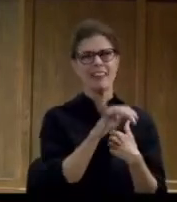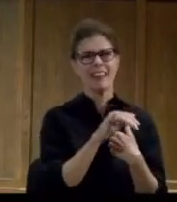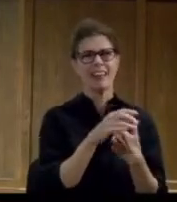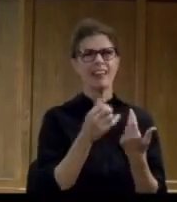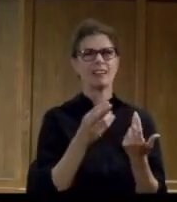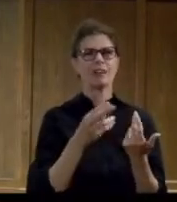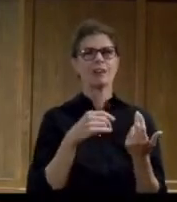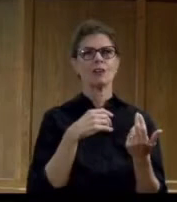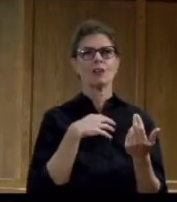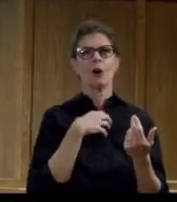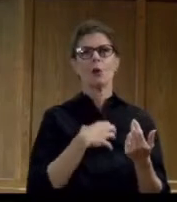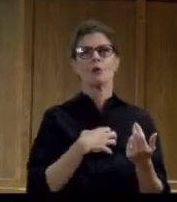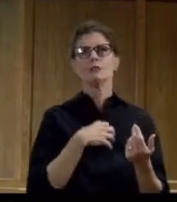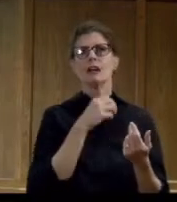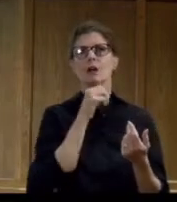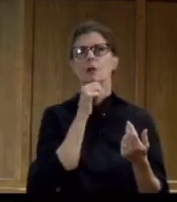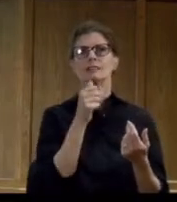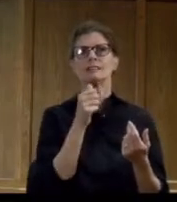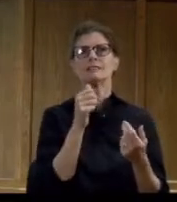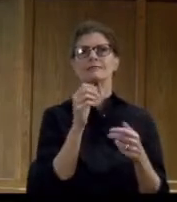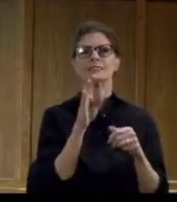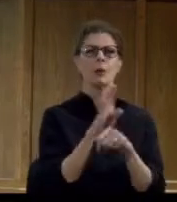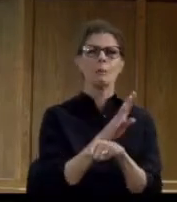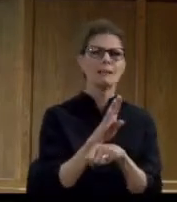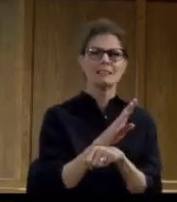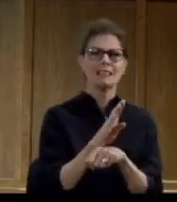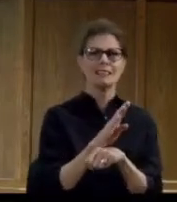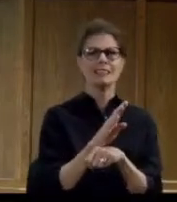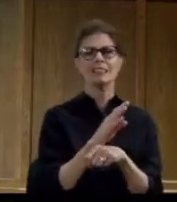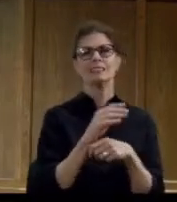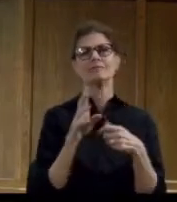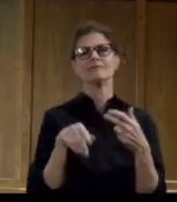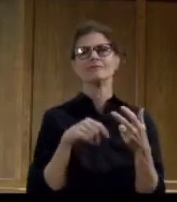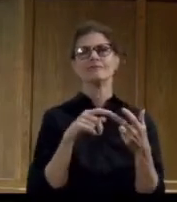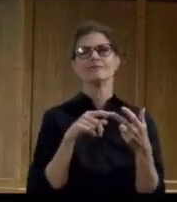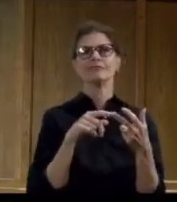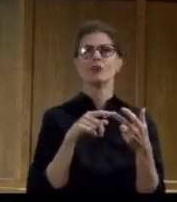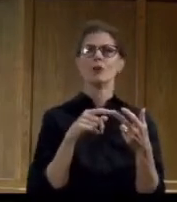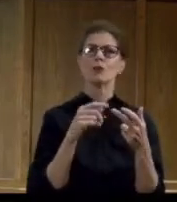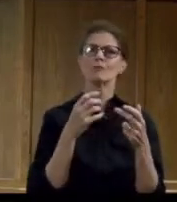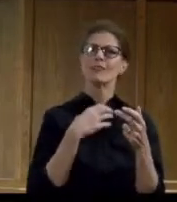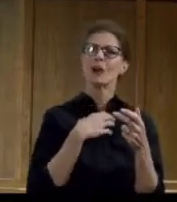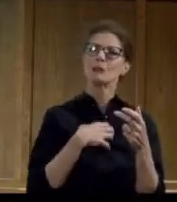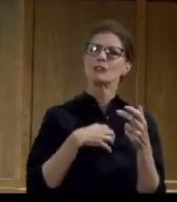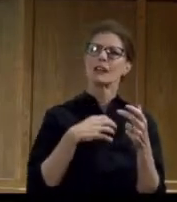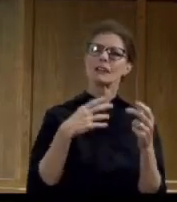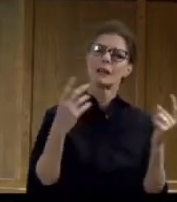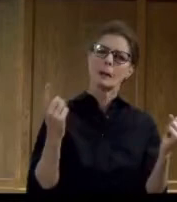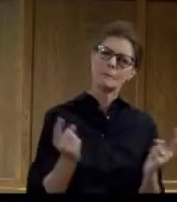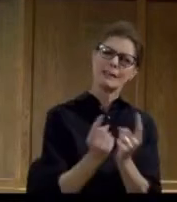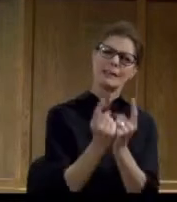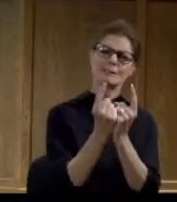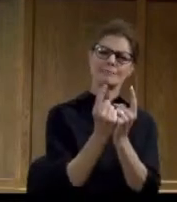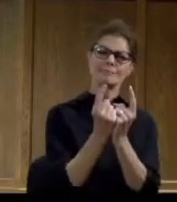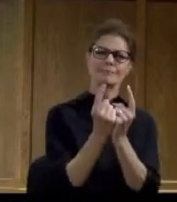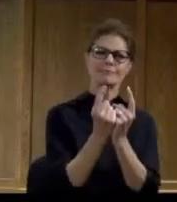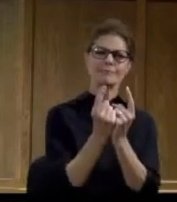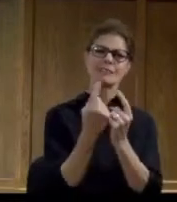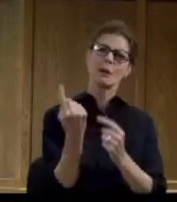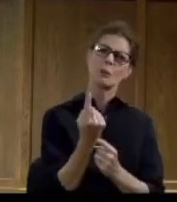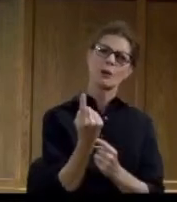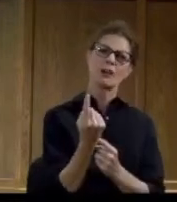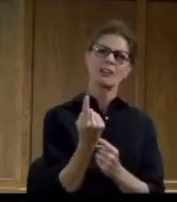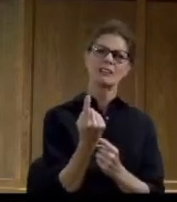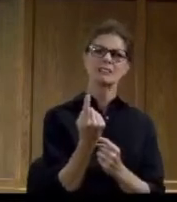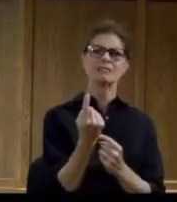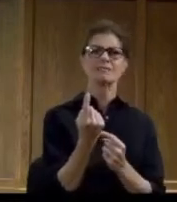I just wish I wasn't so busy. I just wish I could finally meet someone. And we evaluate our whole life based on this little gap between where we are and where we